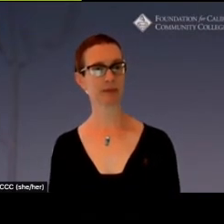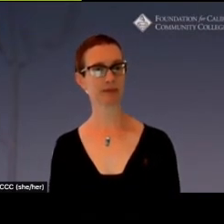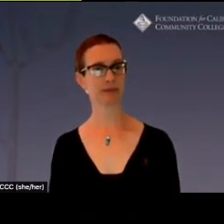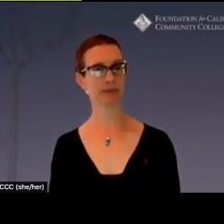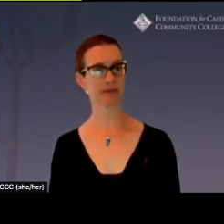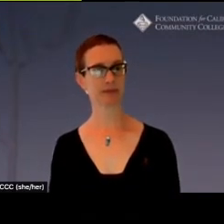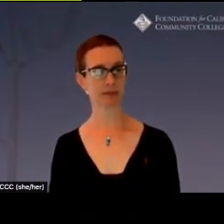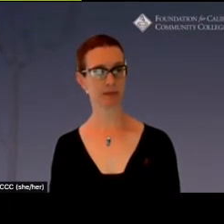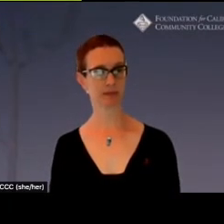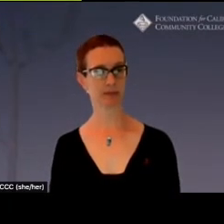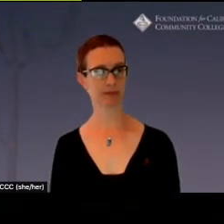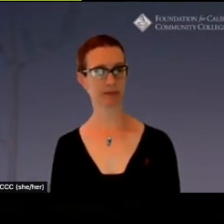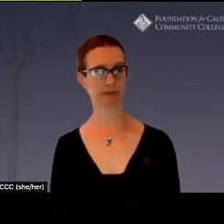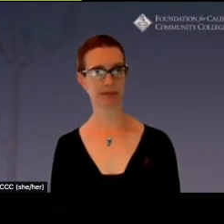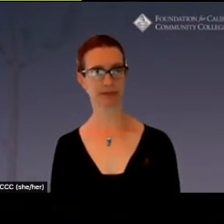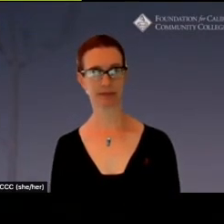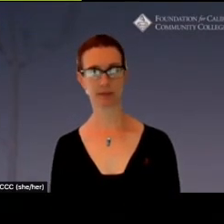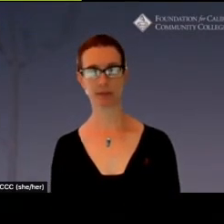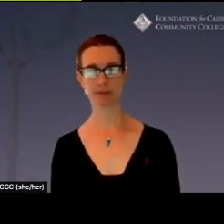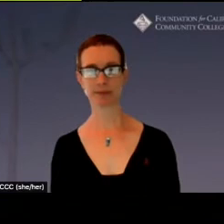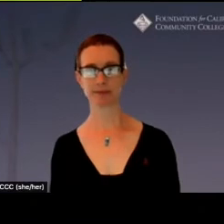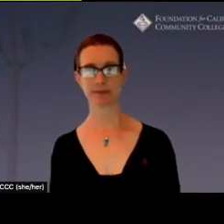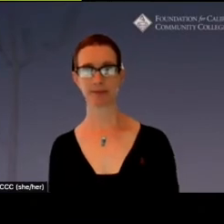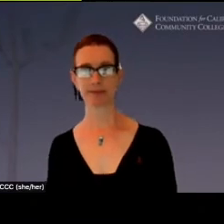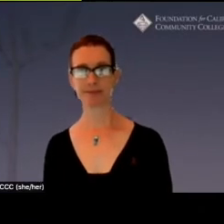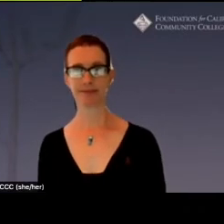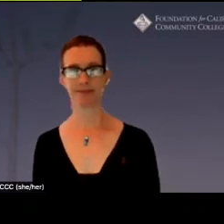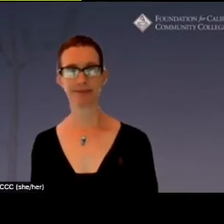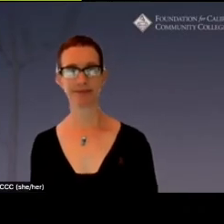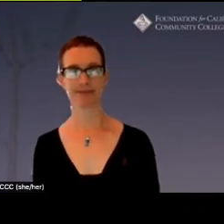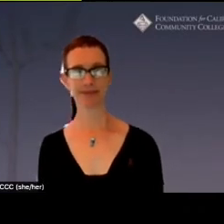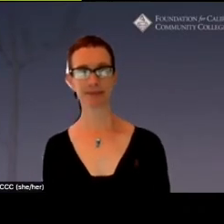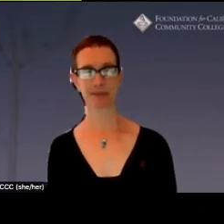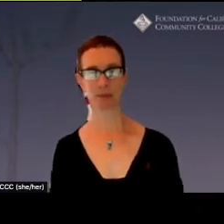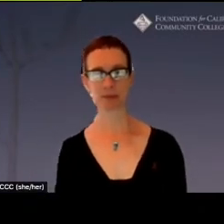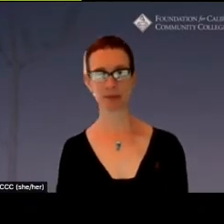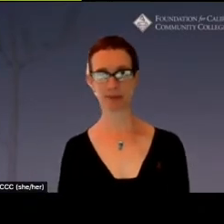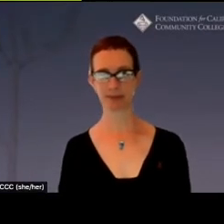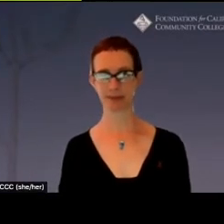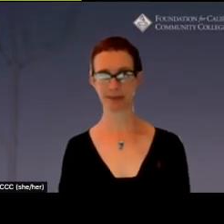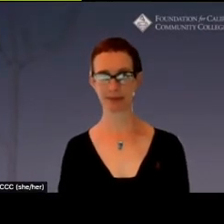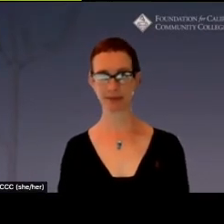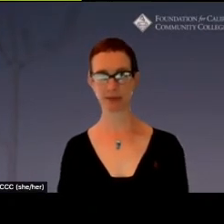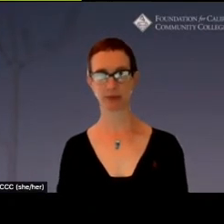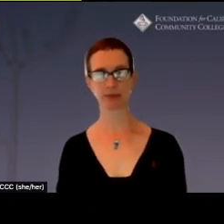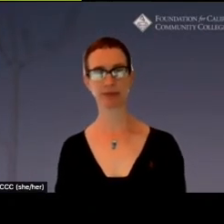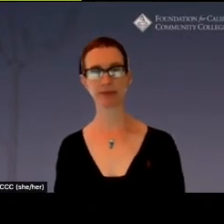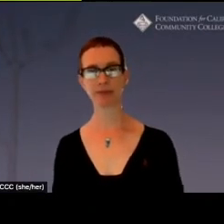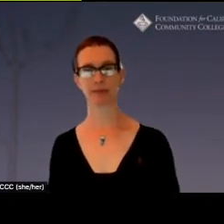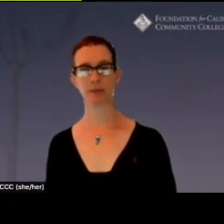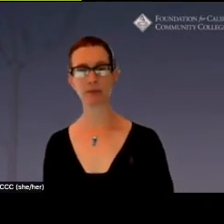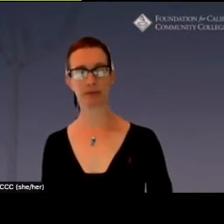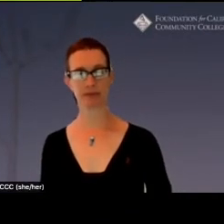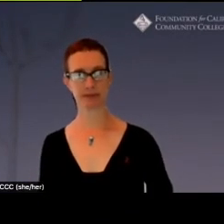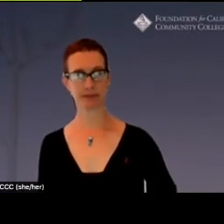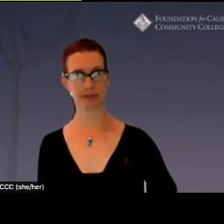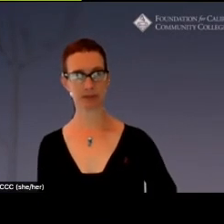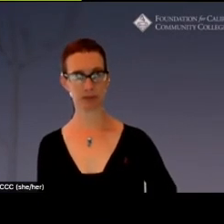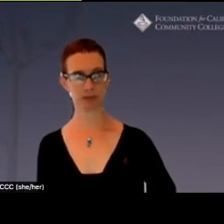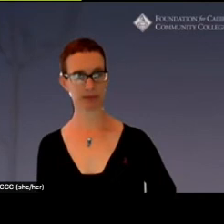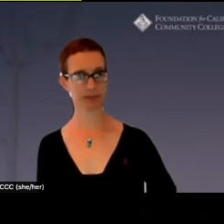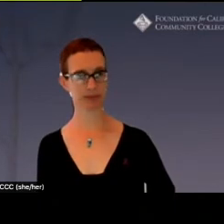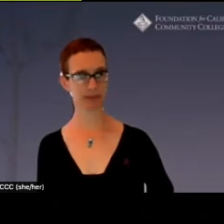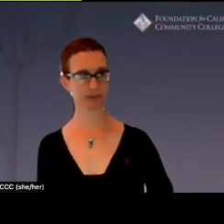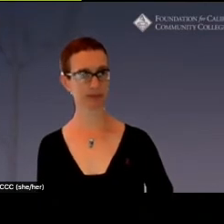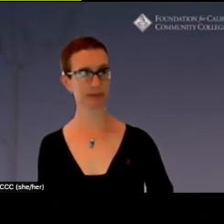So just to reiterate on that first bullet, the statute specifies who must be a part of the collaborative, but it doesn't necessarily limit